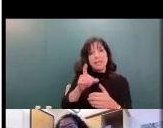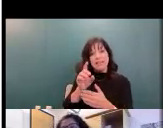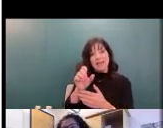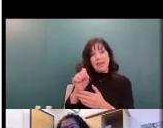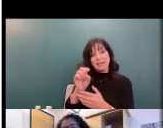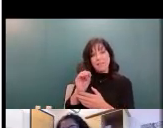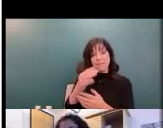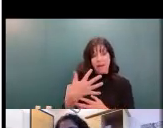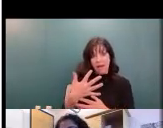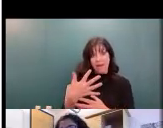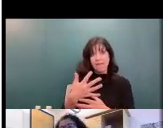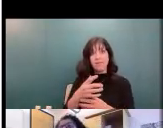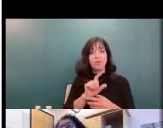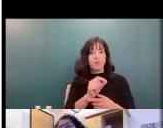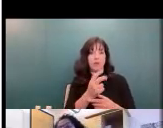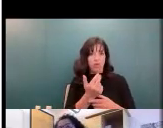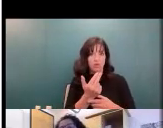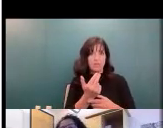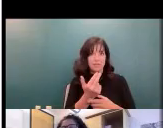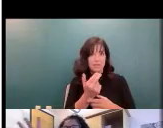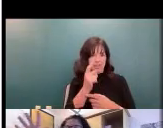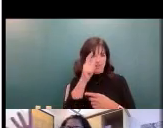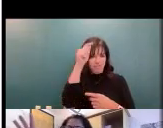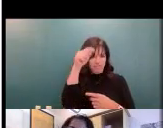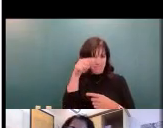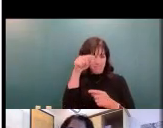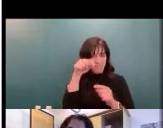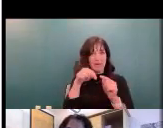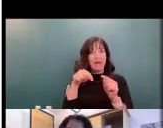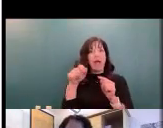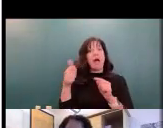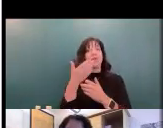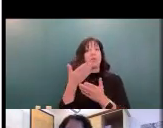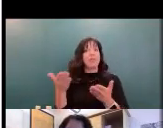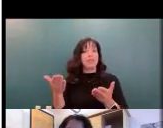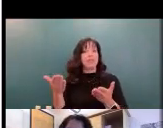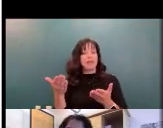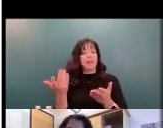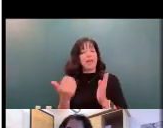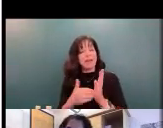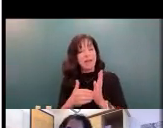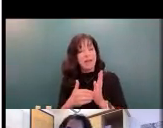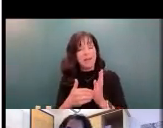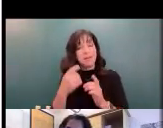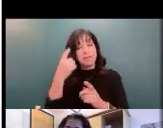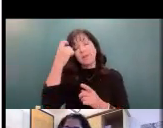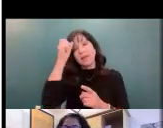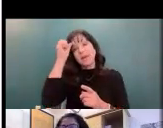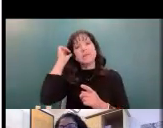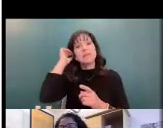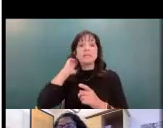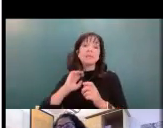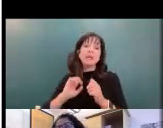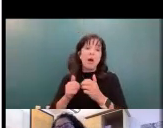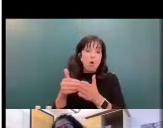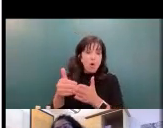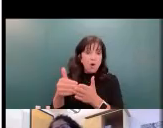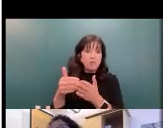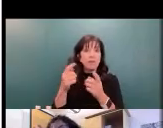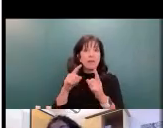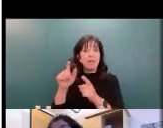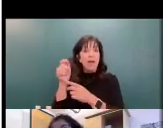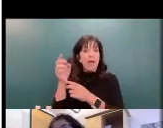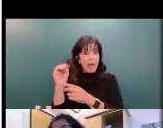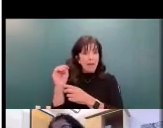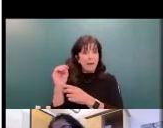DSM-5 in 2013. And then another thing that is, again, because the prevalence estimates in the ADDM network